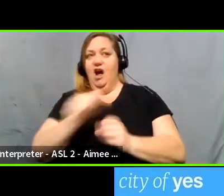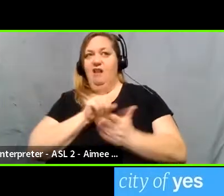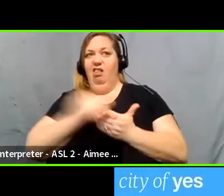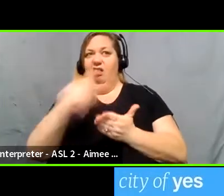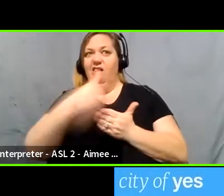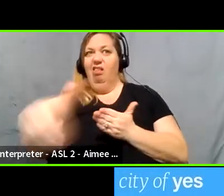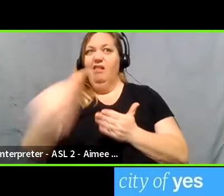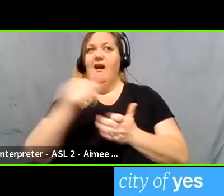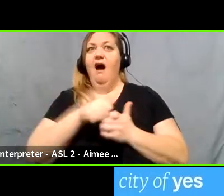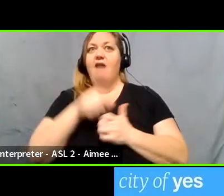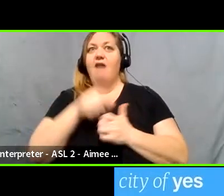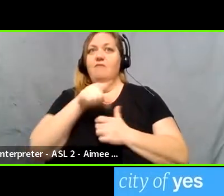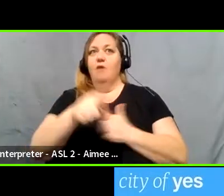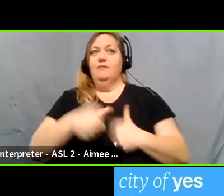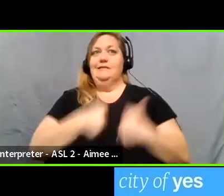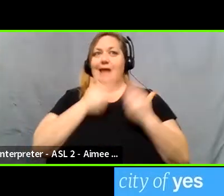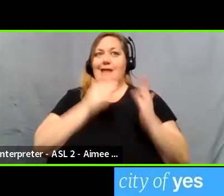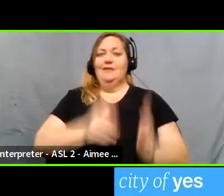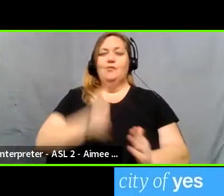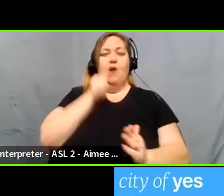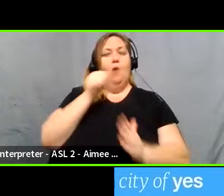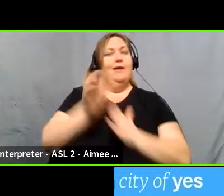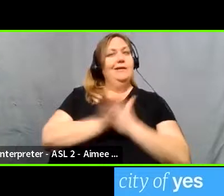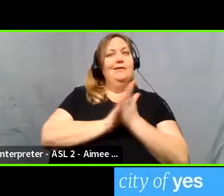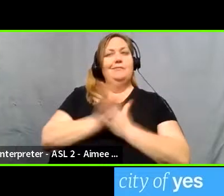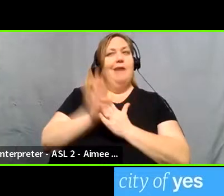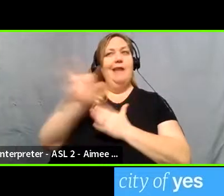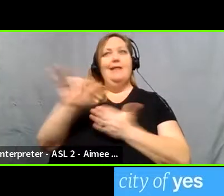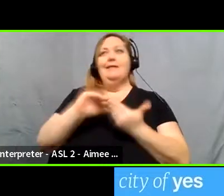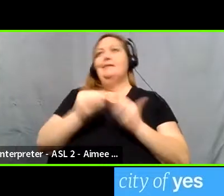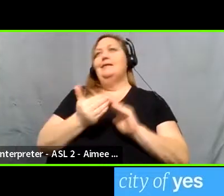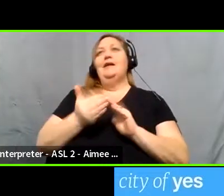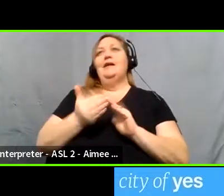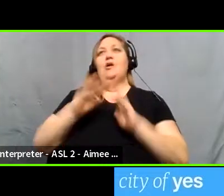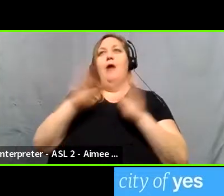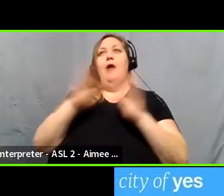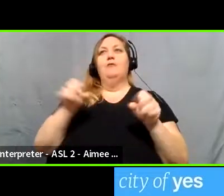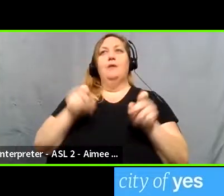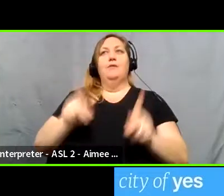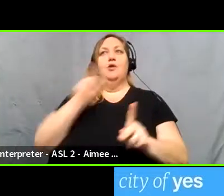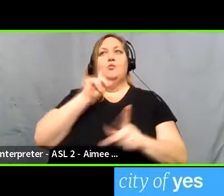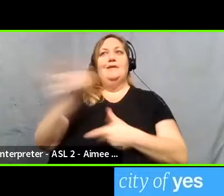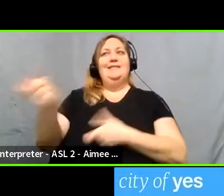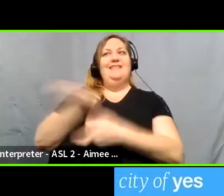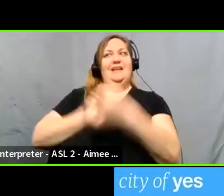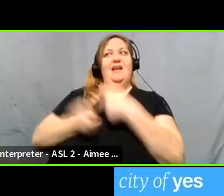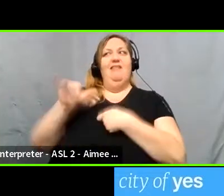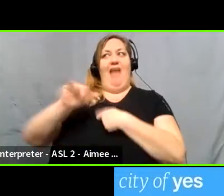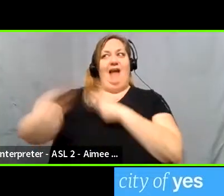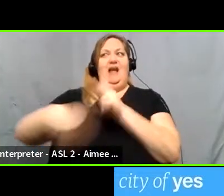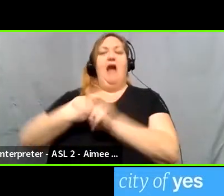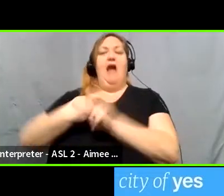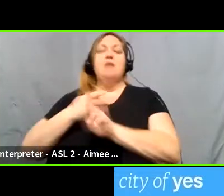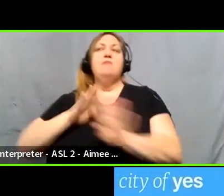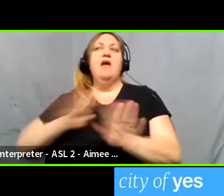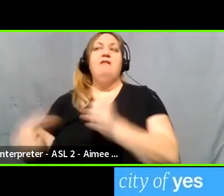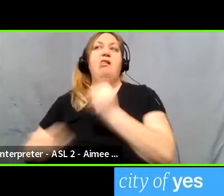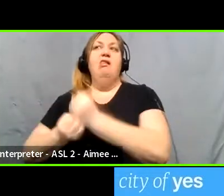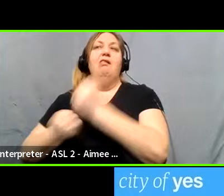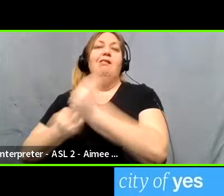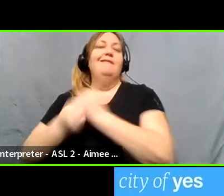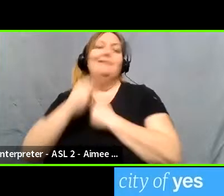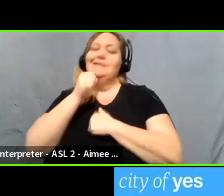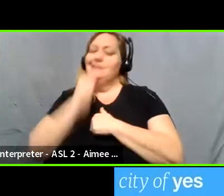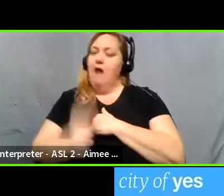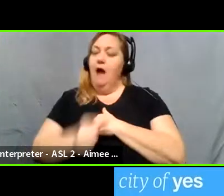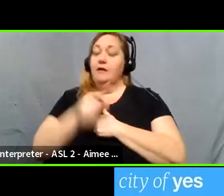tenants. And so we don't anticipate that the city of Yester housing opportunity will incentivize that kind of behavior. And in fact, well, because of